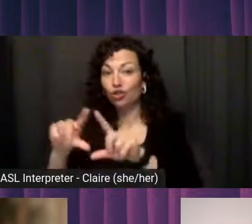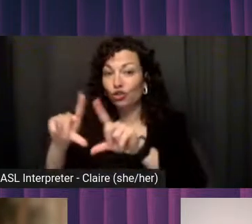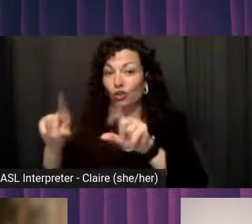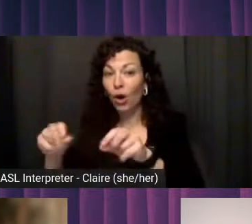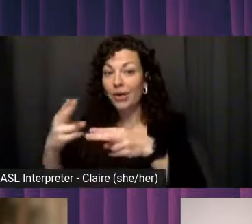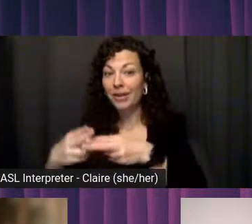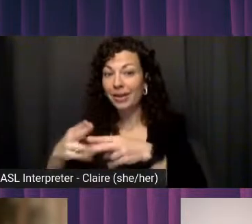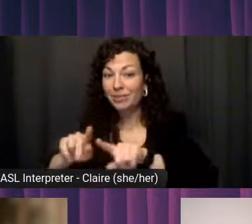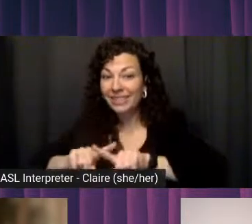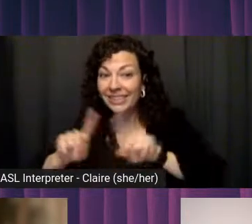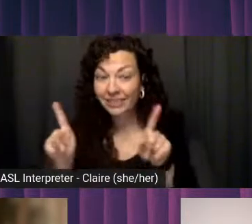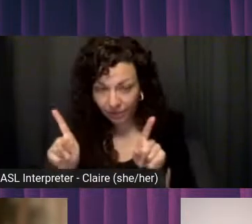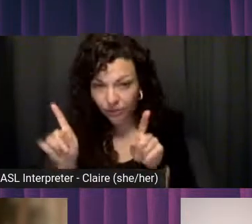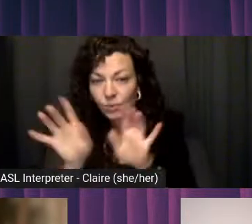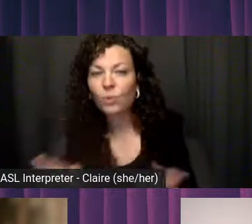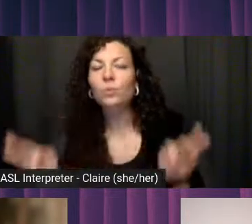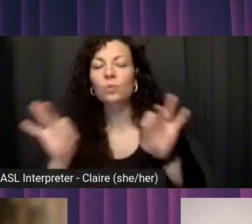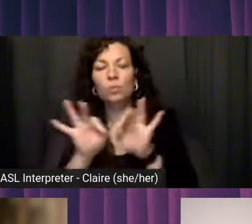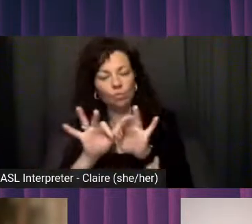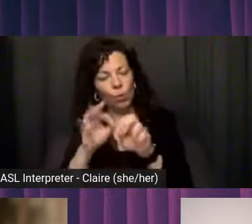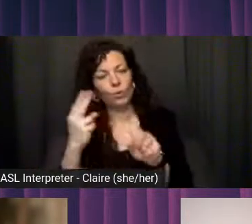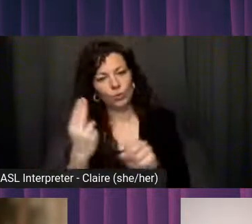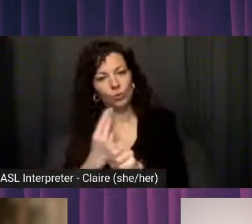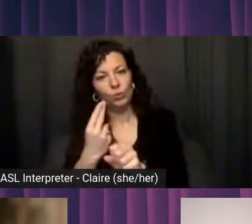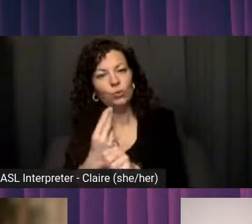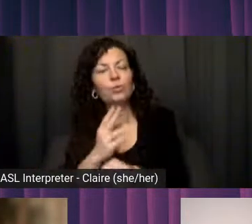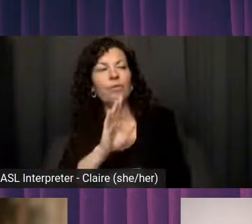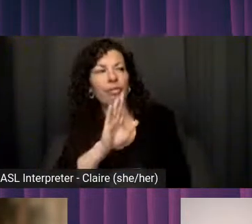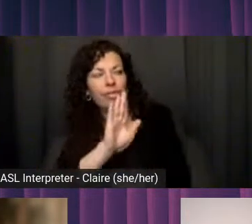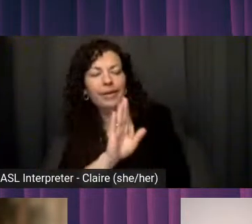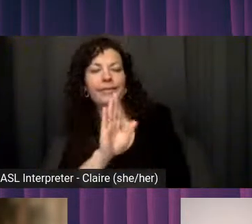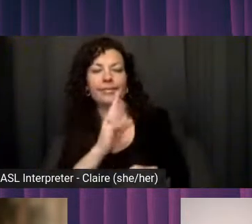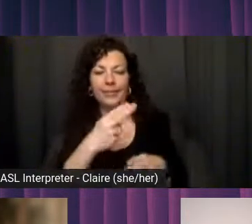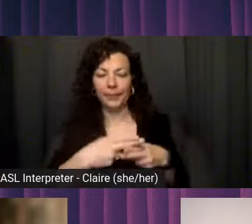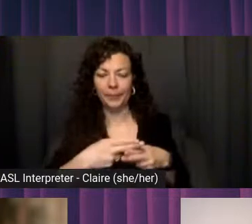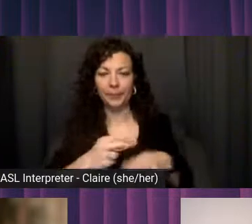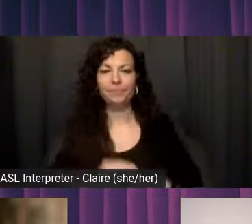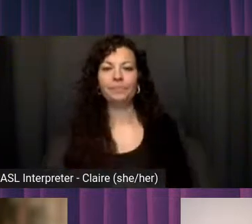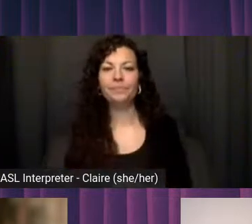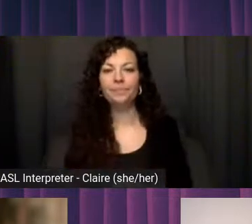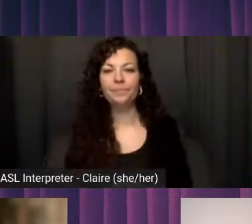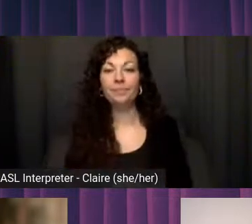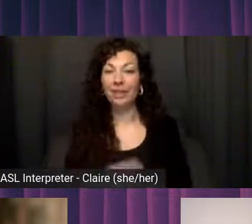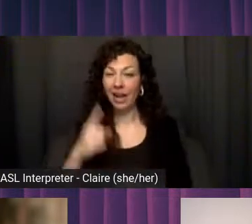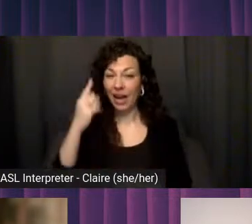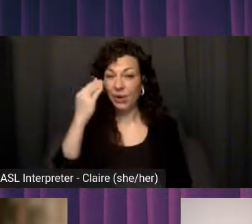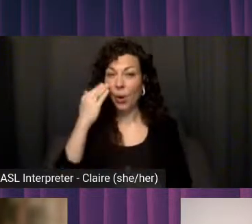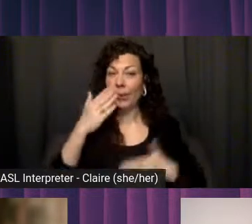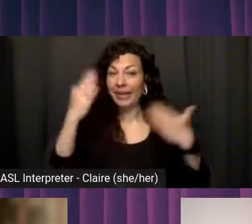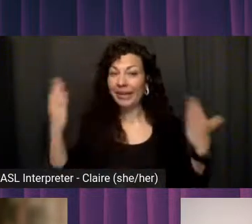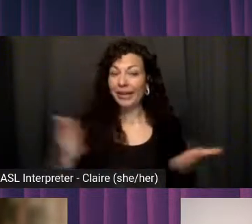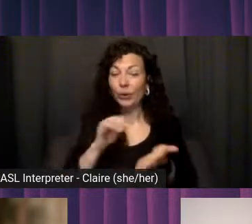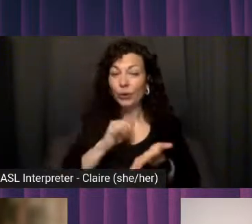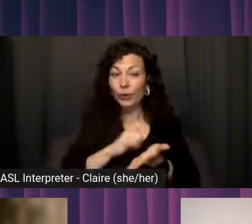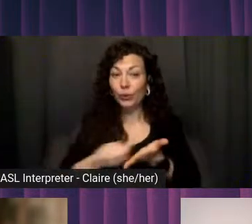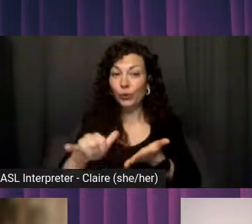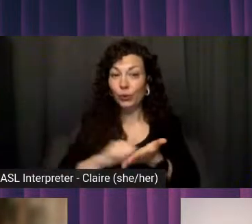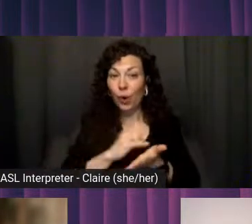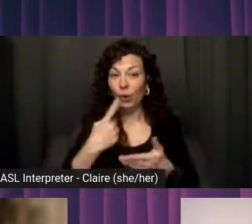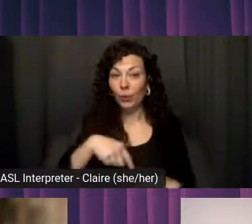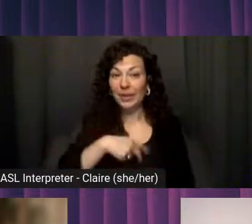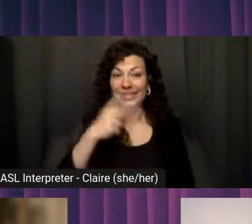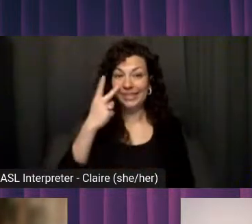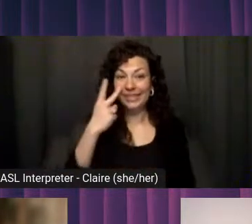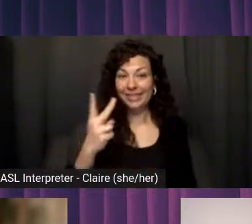At our practice, and I'm sure in other practices in New York, you know, we have people who come in for pap smears who identify as male, and sort